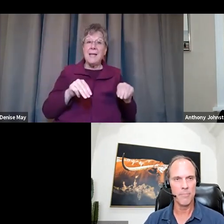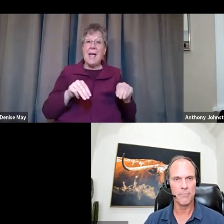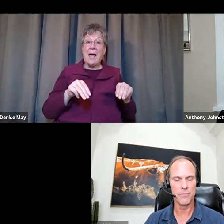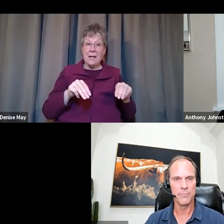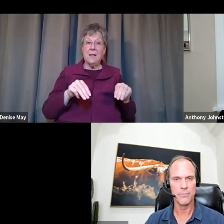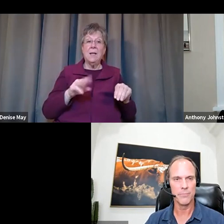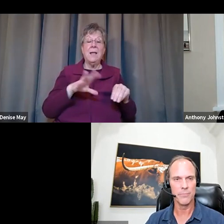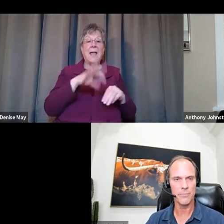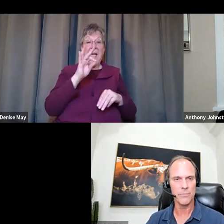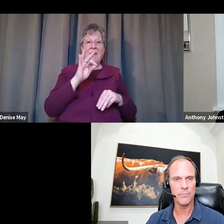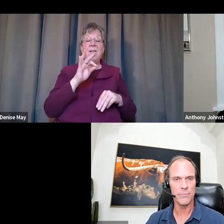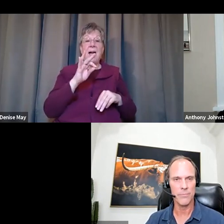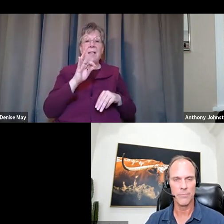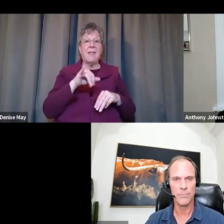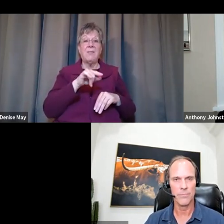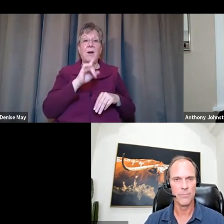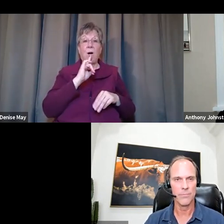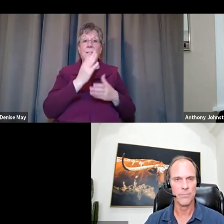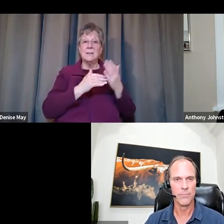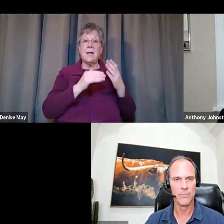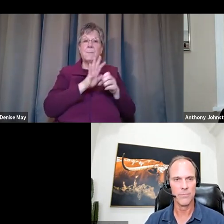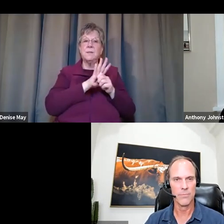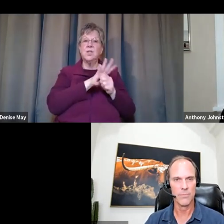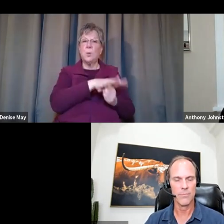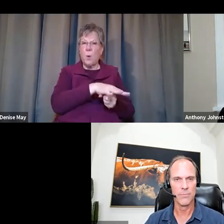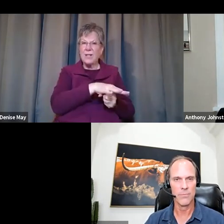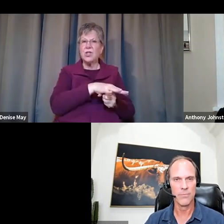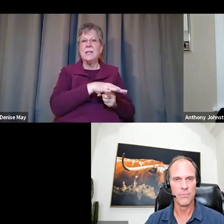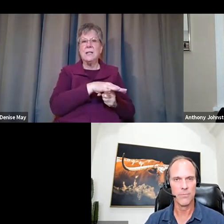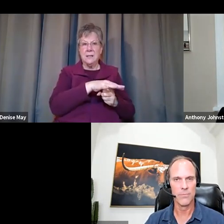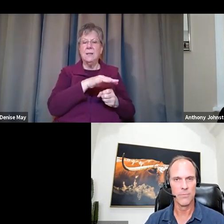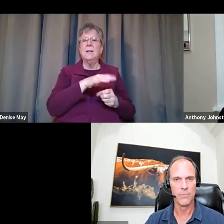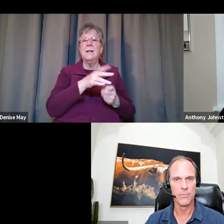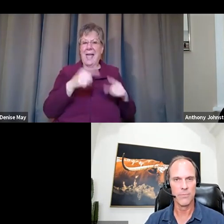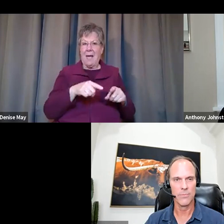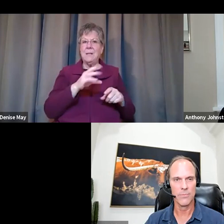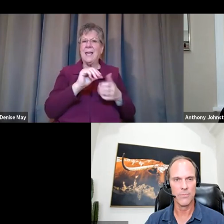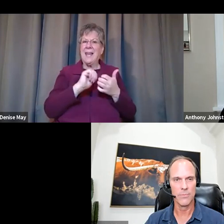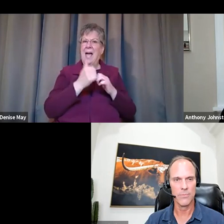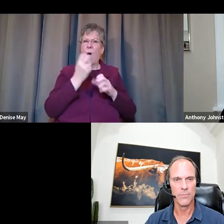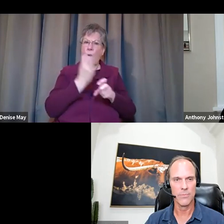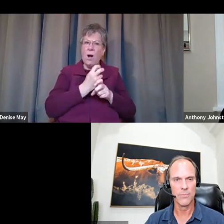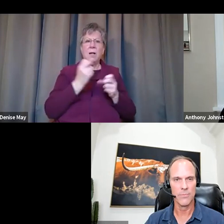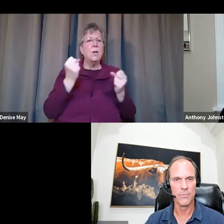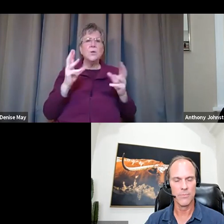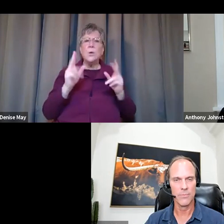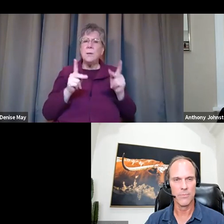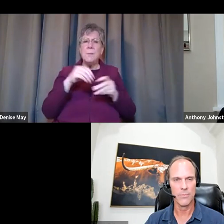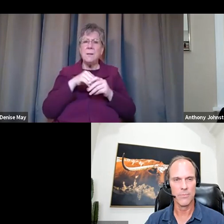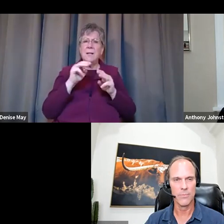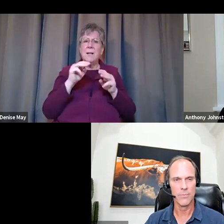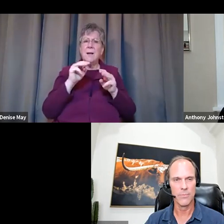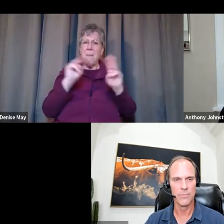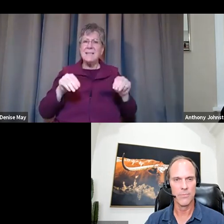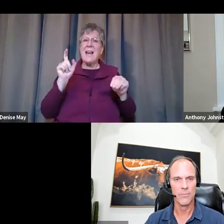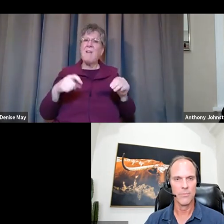find, that there are some suppression tactics and how hard so many people in Montana had to fight to get to